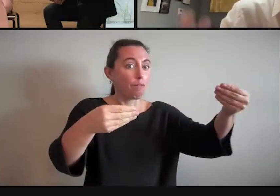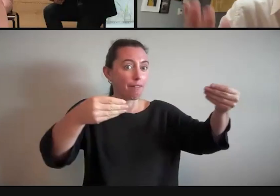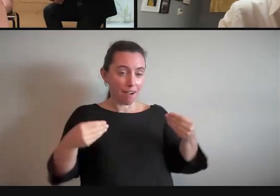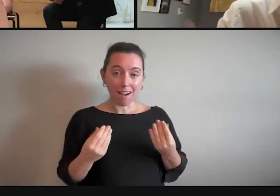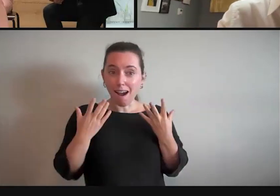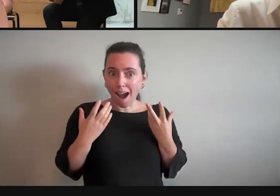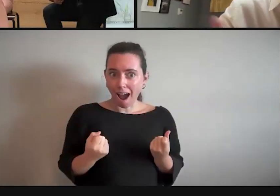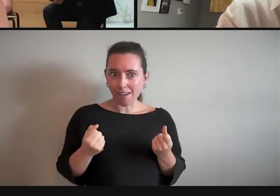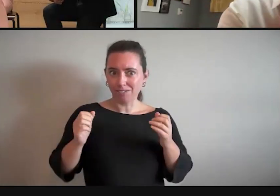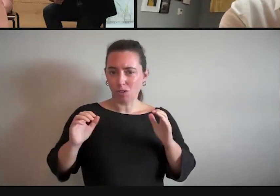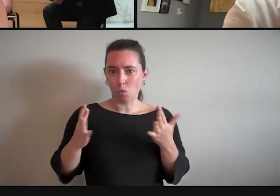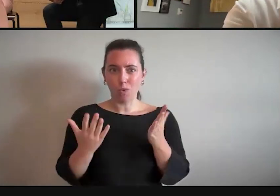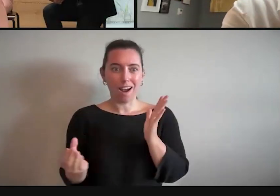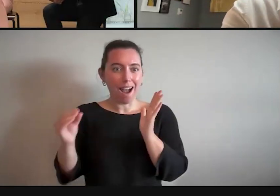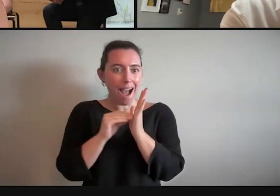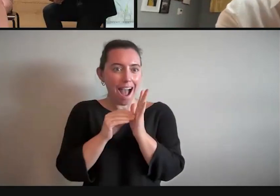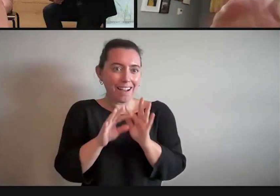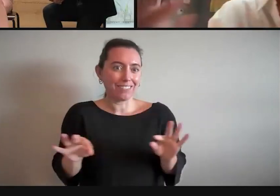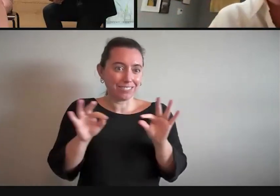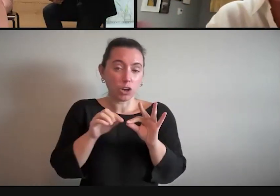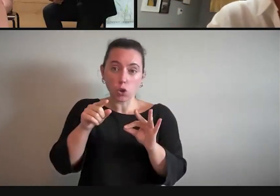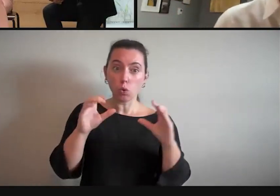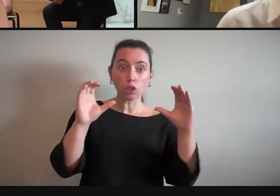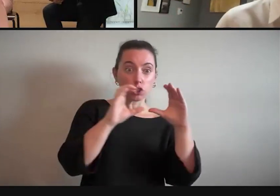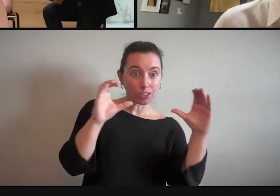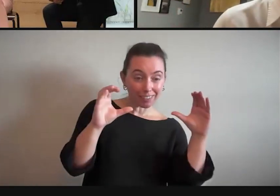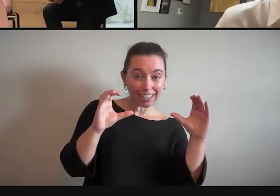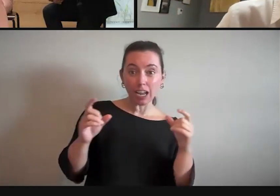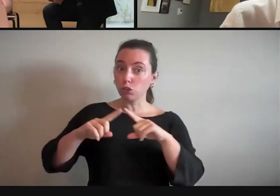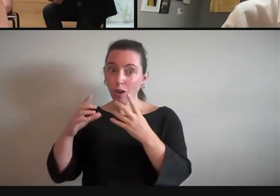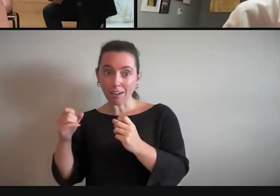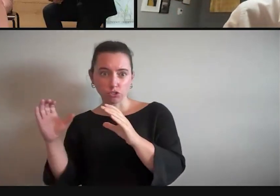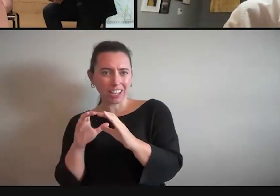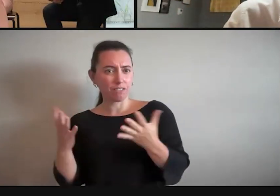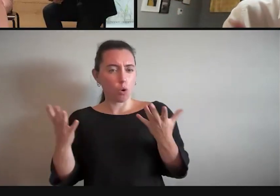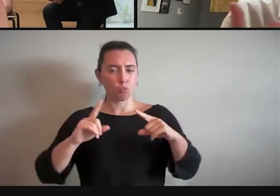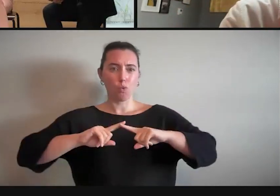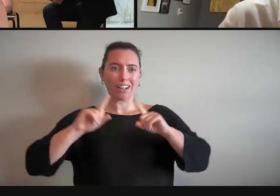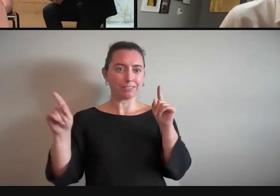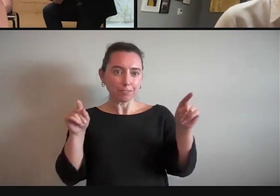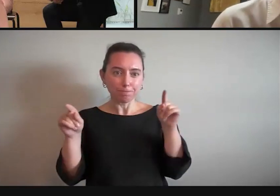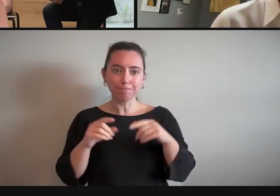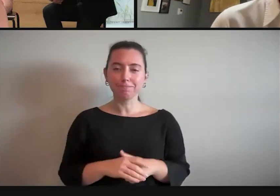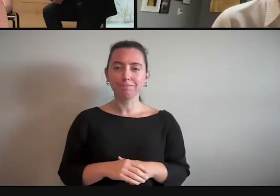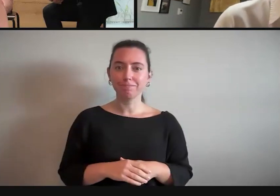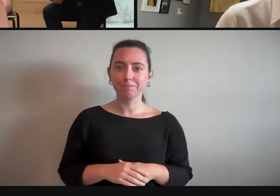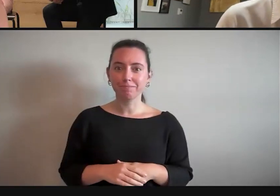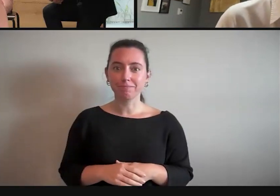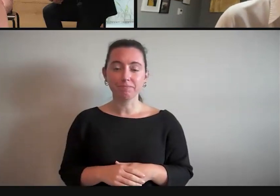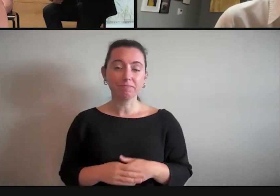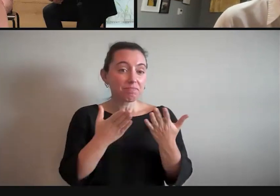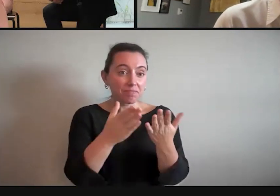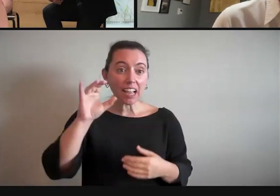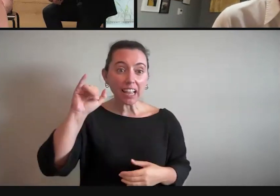perspective that differentiate you as a professional with a certification and without a certification? If you want, Ina, you can